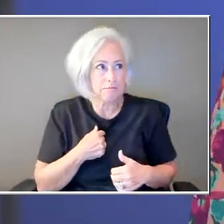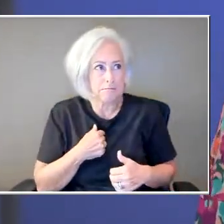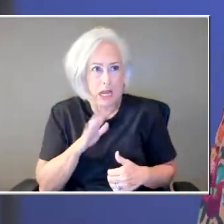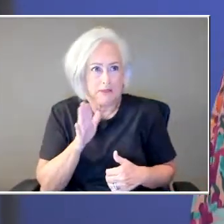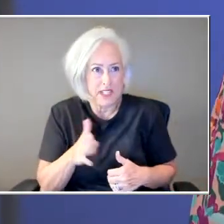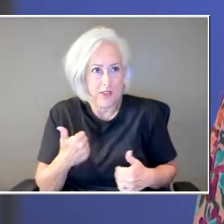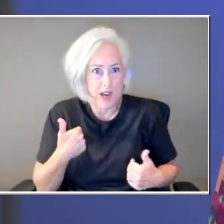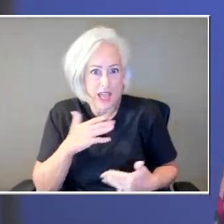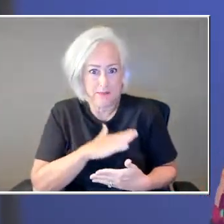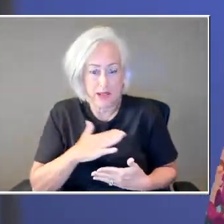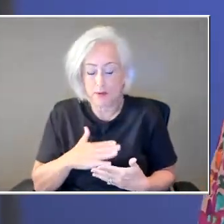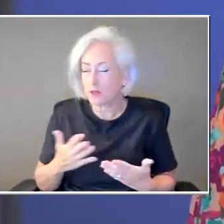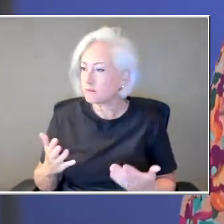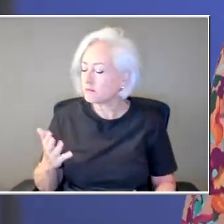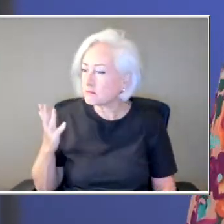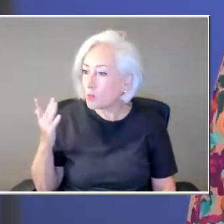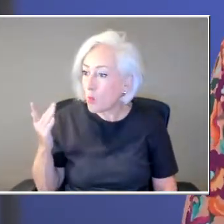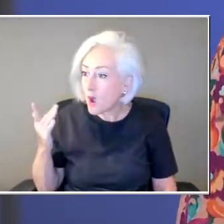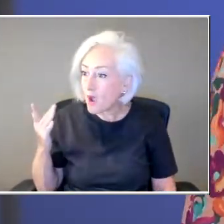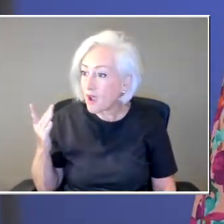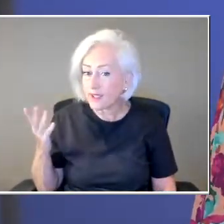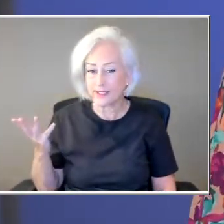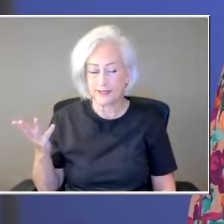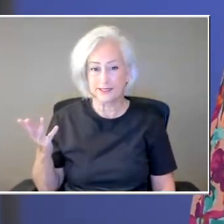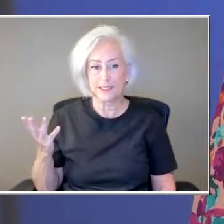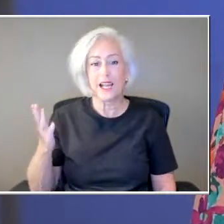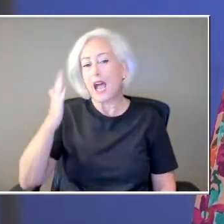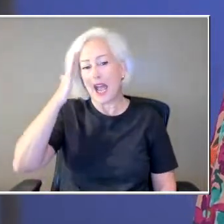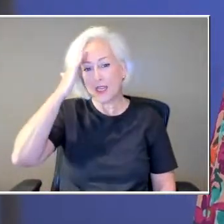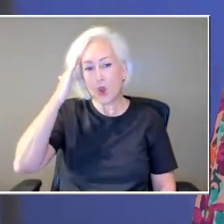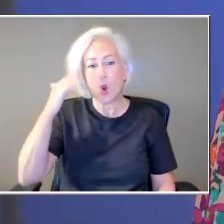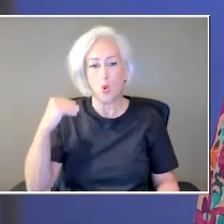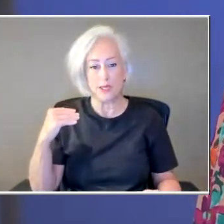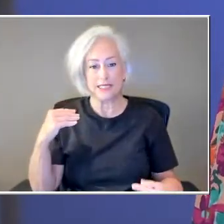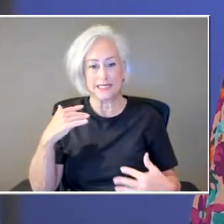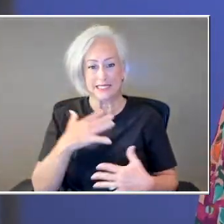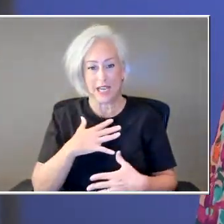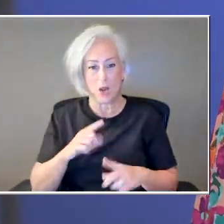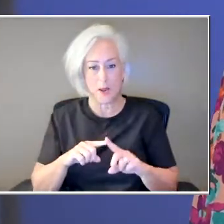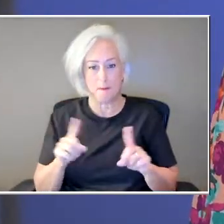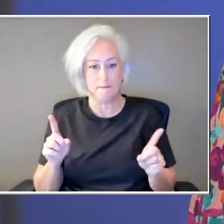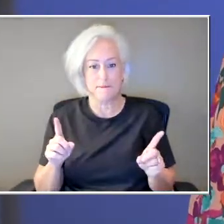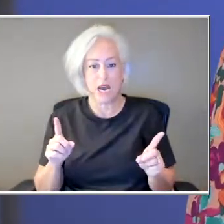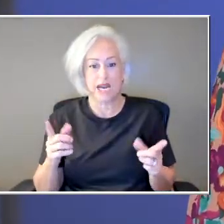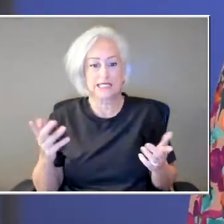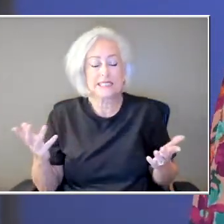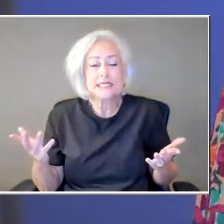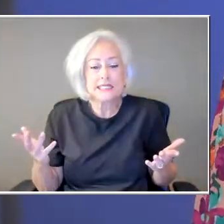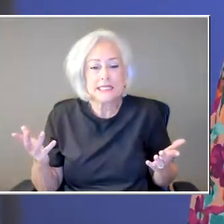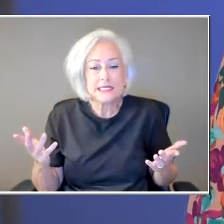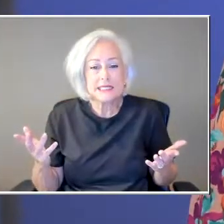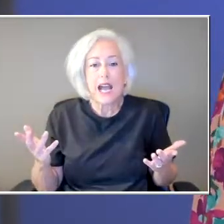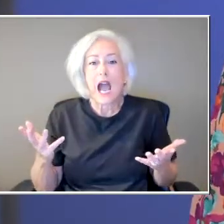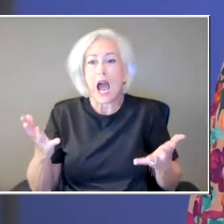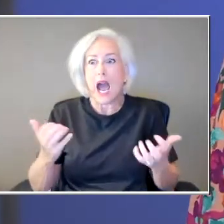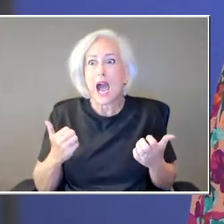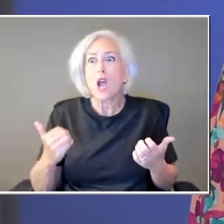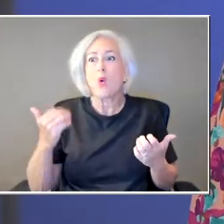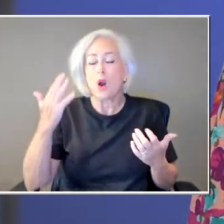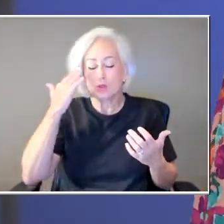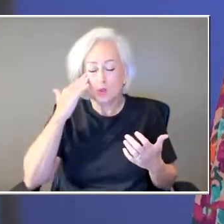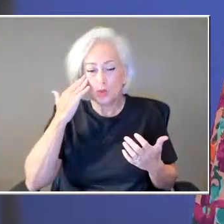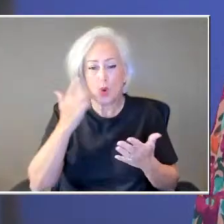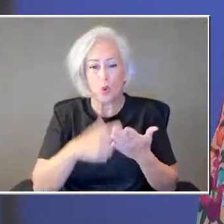is why? Why? I know it's scary, but again, I'm one of those people, I want to know what's going